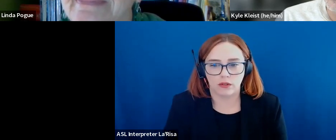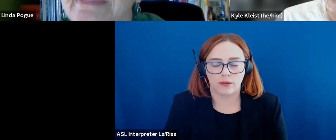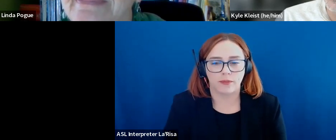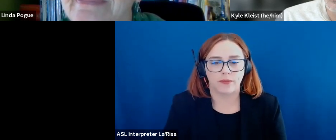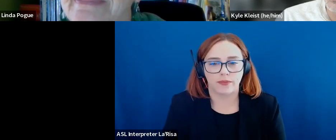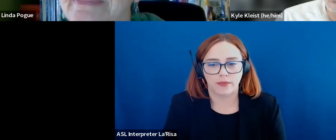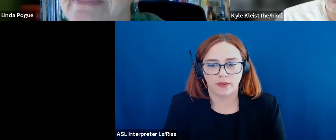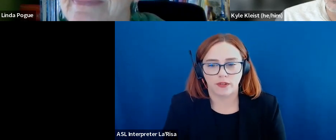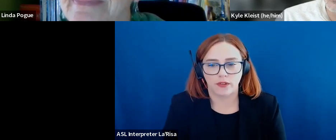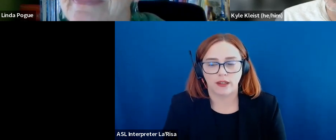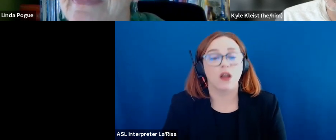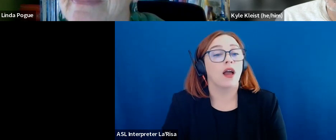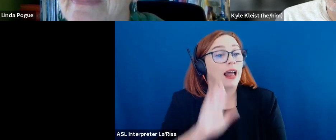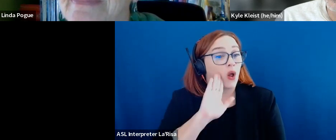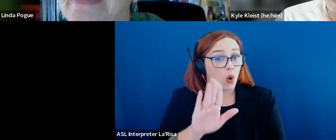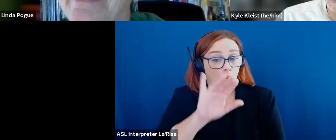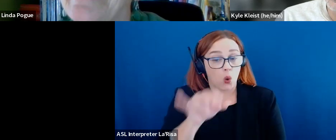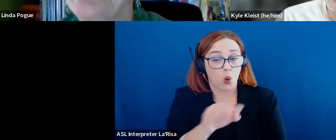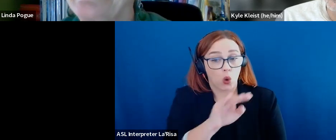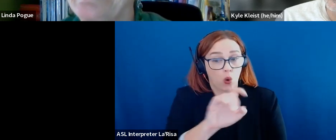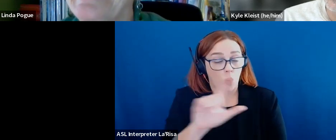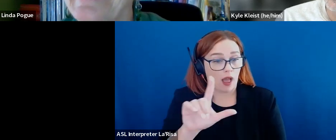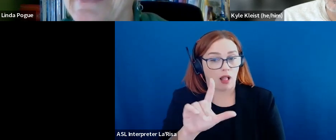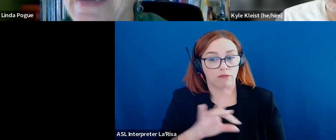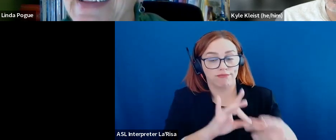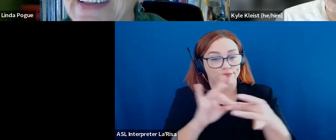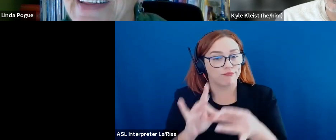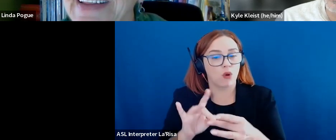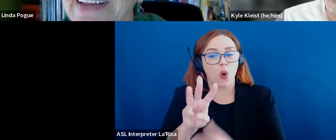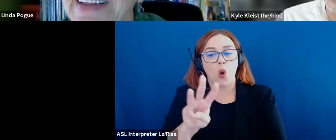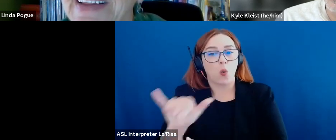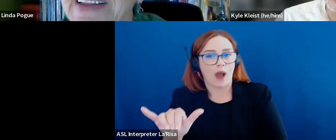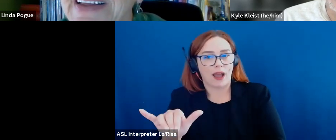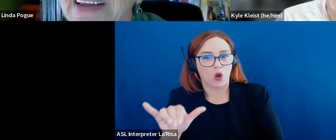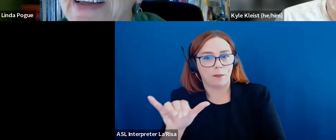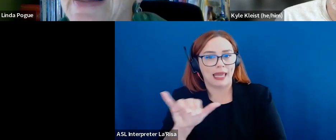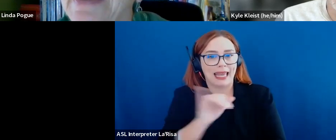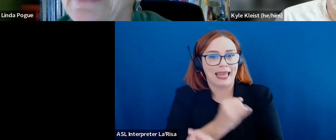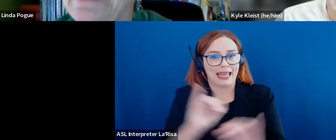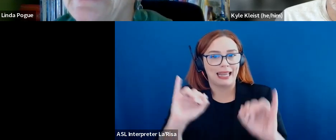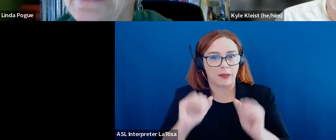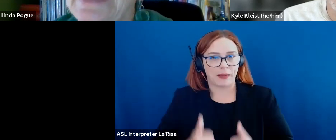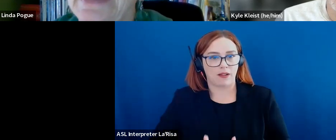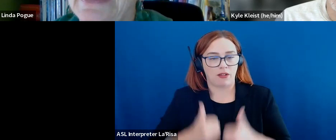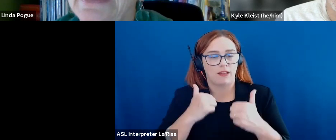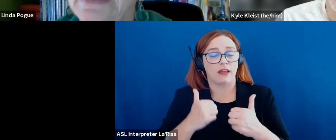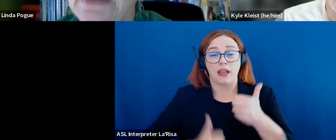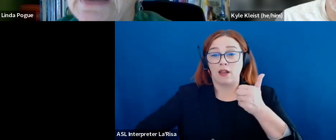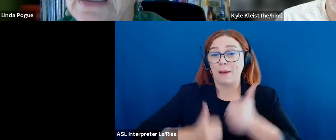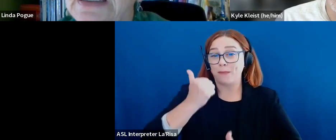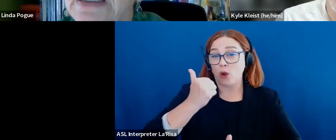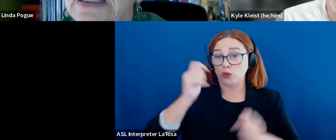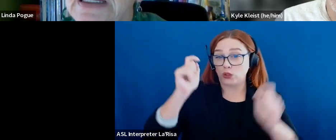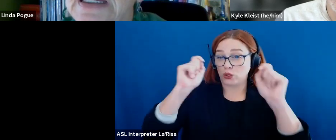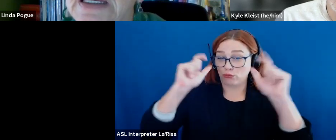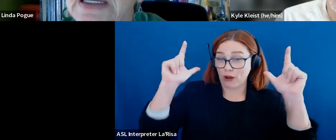Yeah, hi, this is Joelle with Wyoming Independent Living. And I think one of the most surprising elements